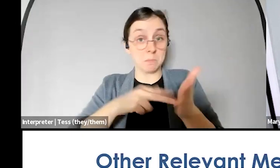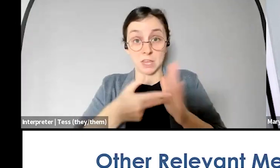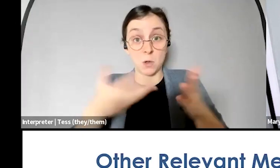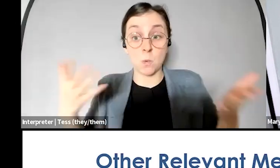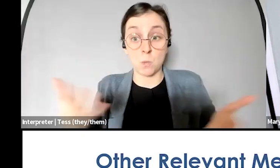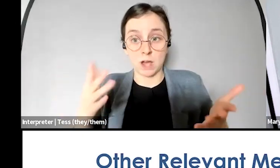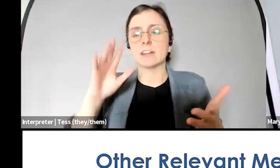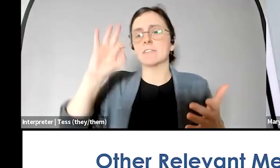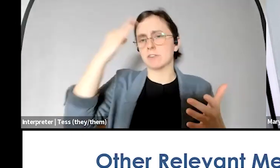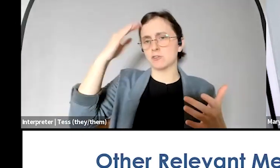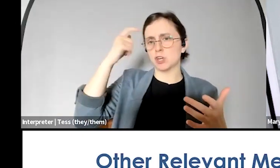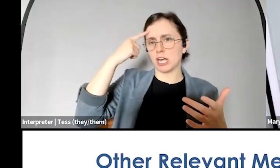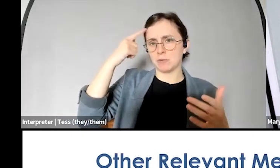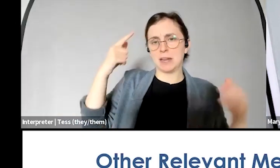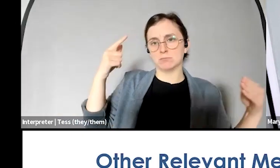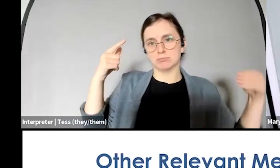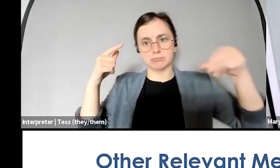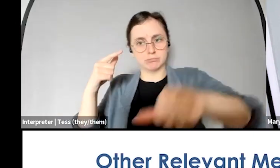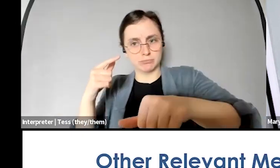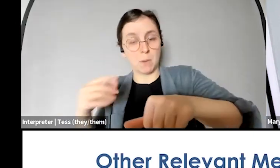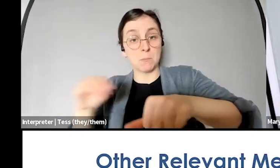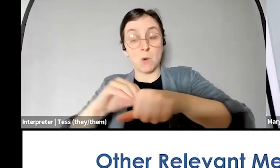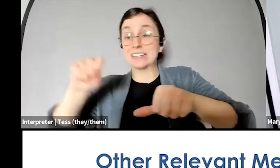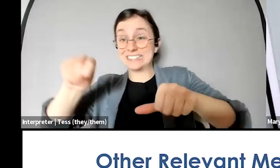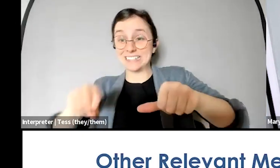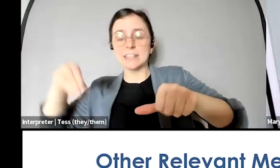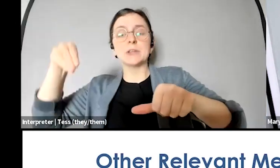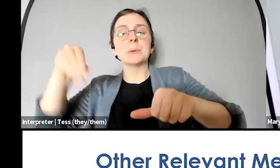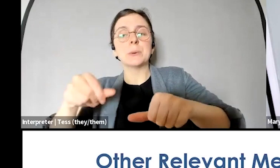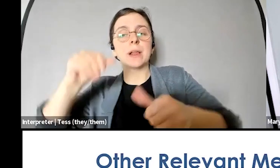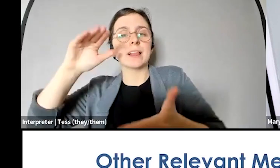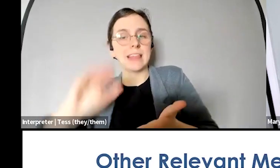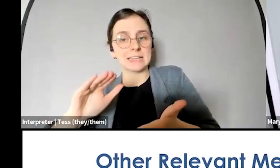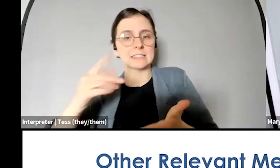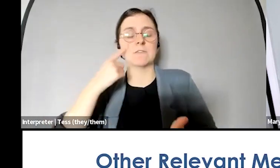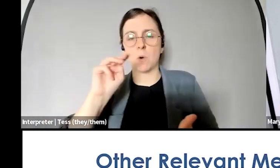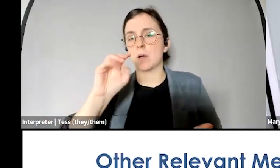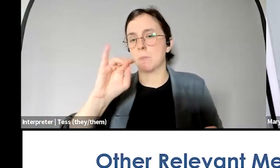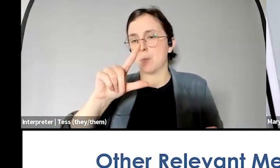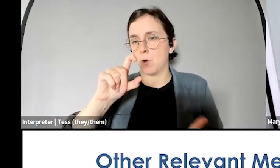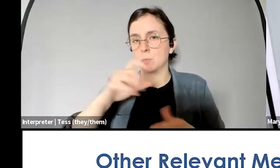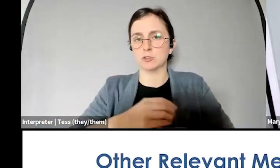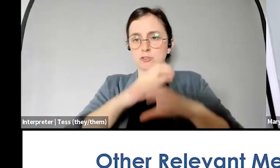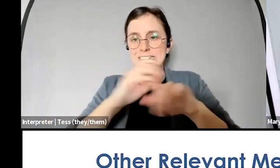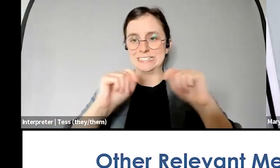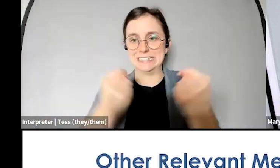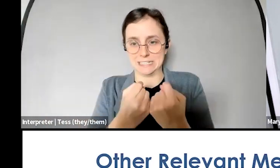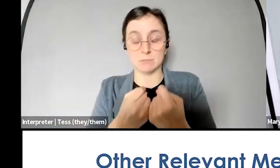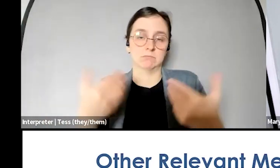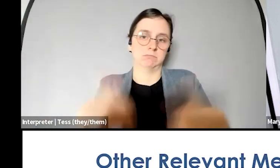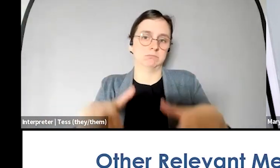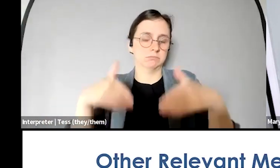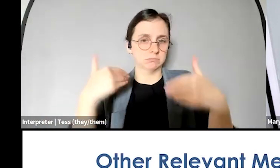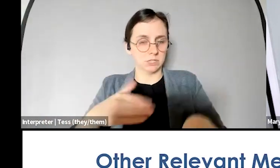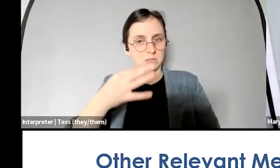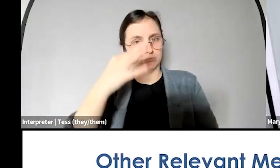pays more, states pay less for mobile crisis teams. So that was very helpful.